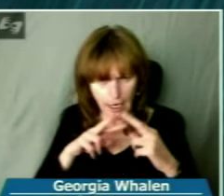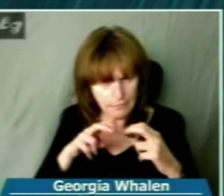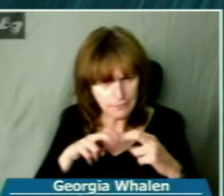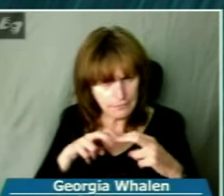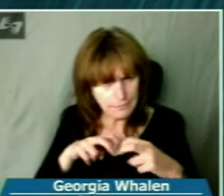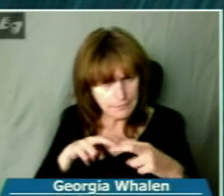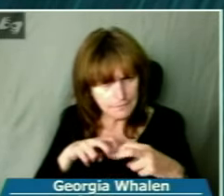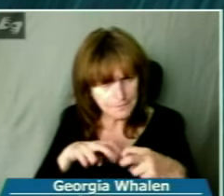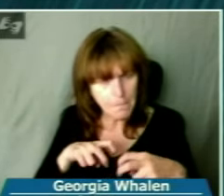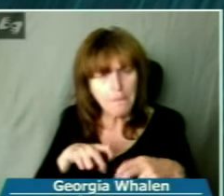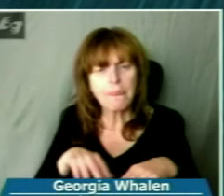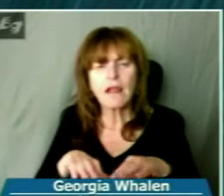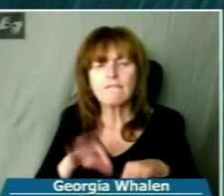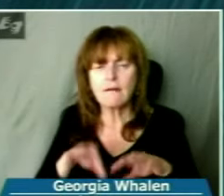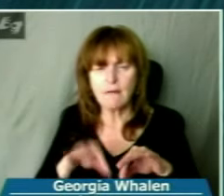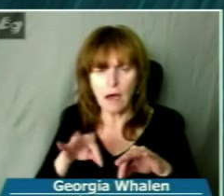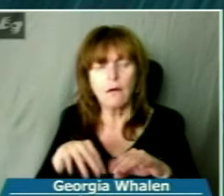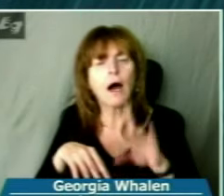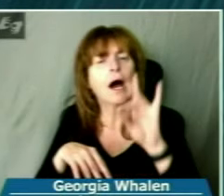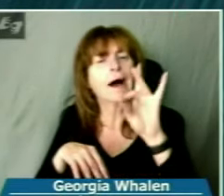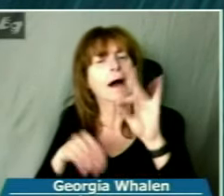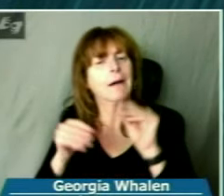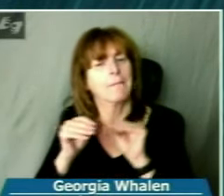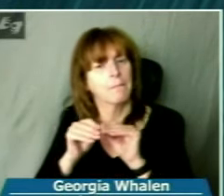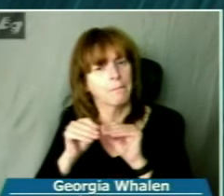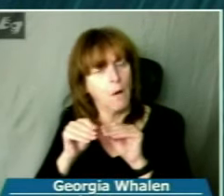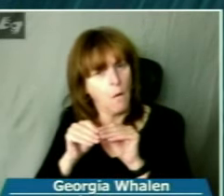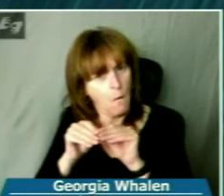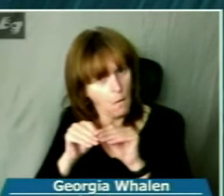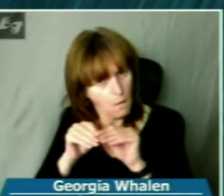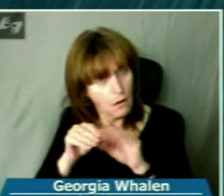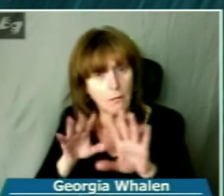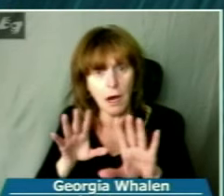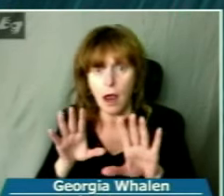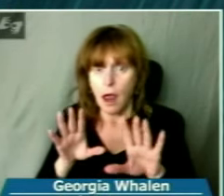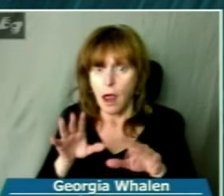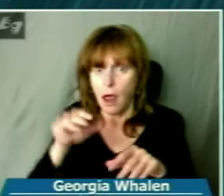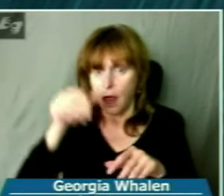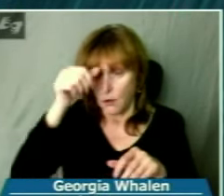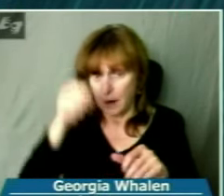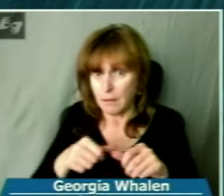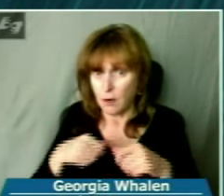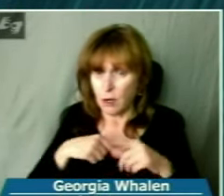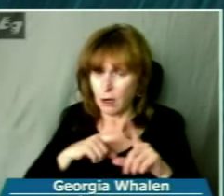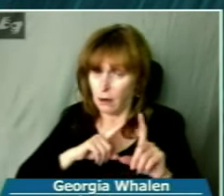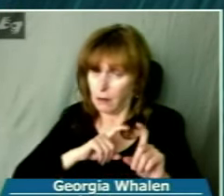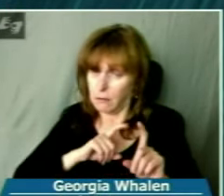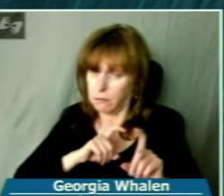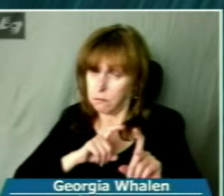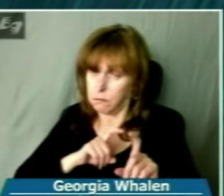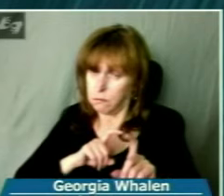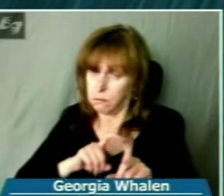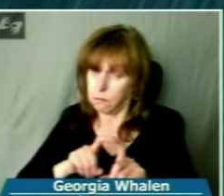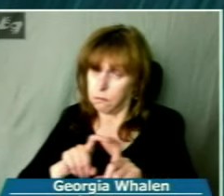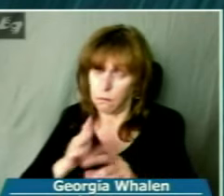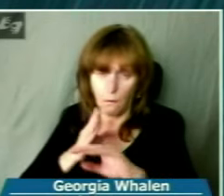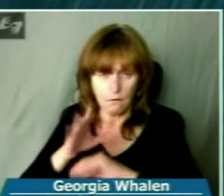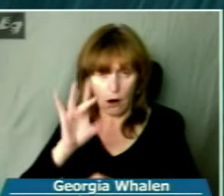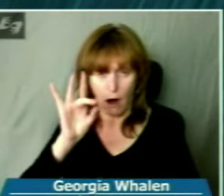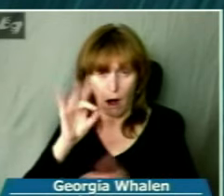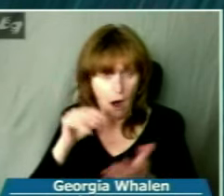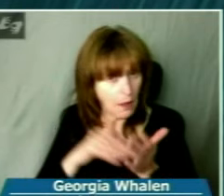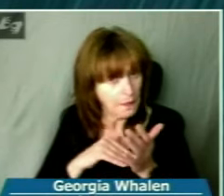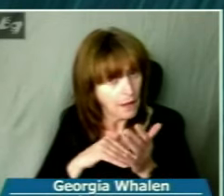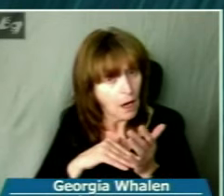remembering that over the course of the last 10 days, we've done about 8,000 tests in long-term care facilities alone. So they found about 8 more